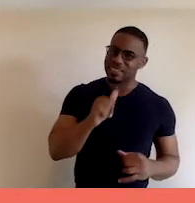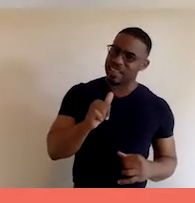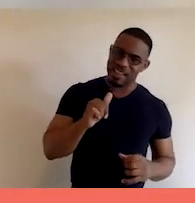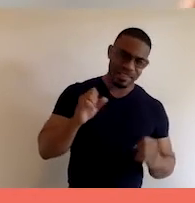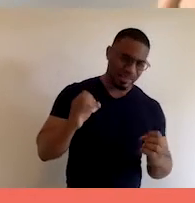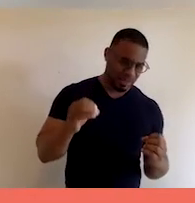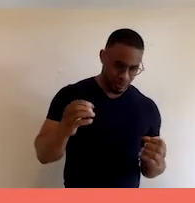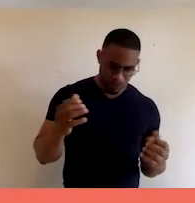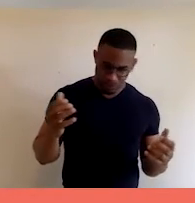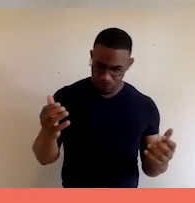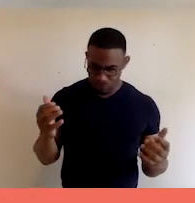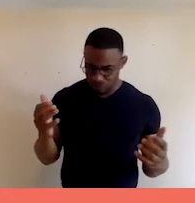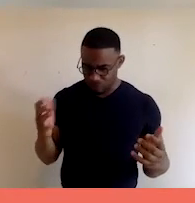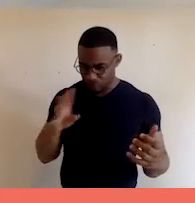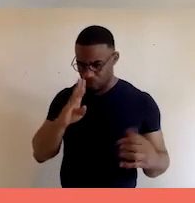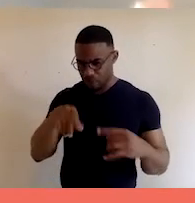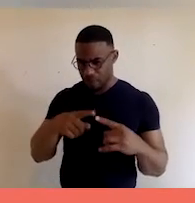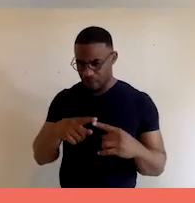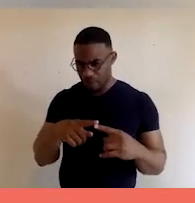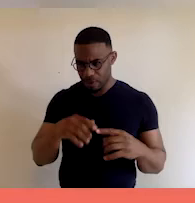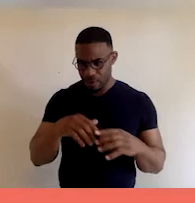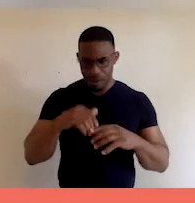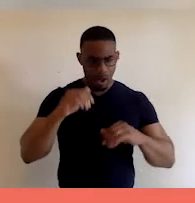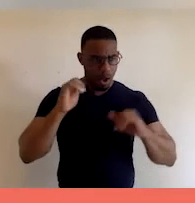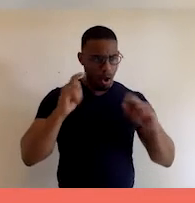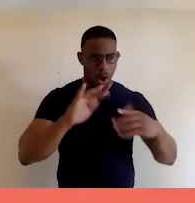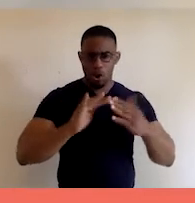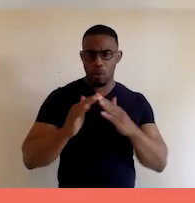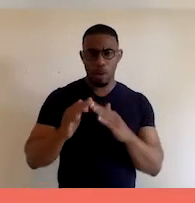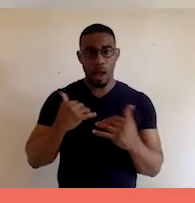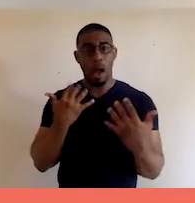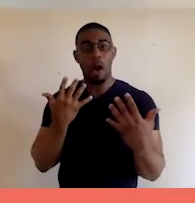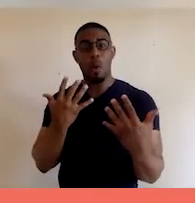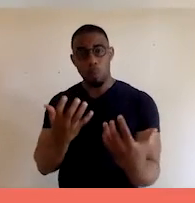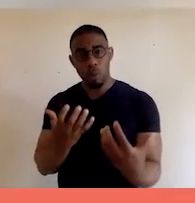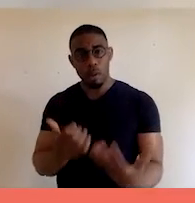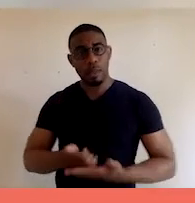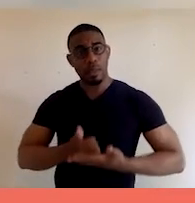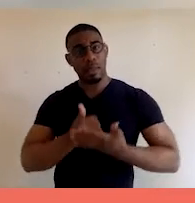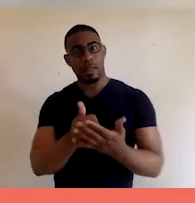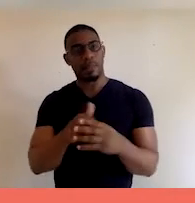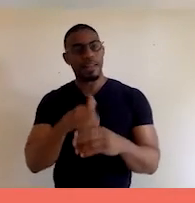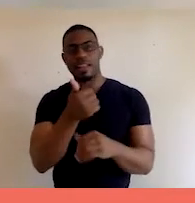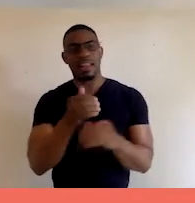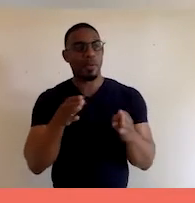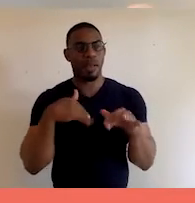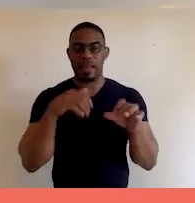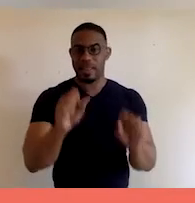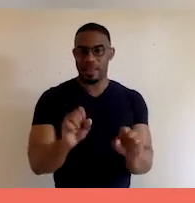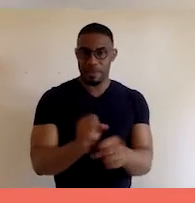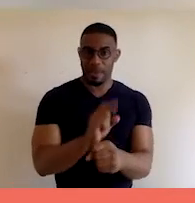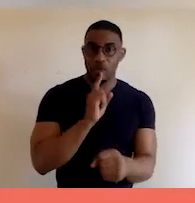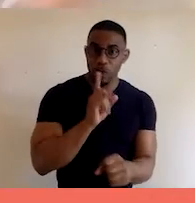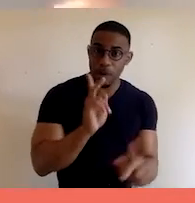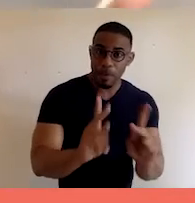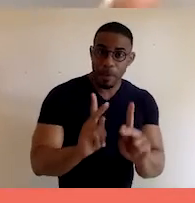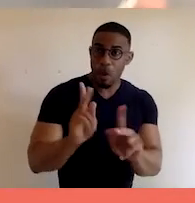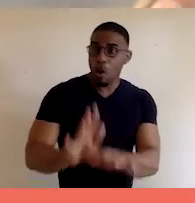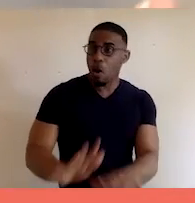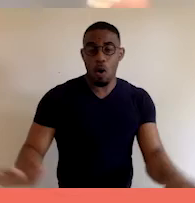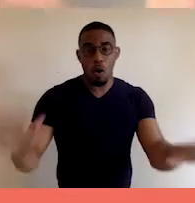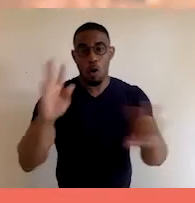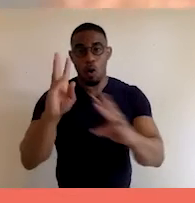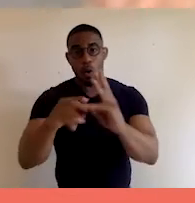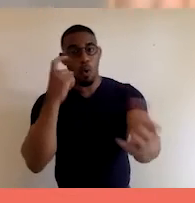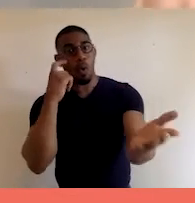so spoken about in all communities. And I want to help in any way that I can make sure people all over the